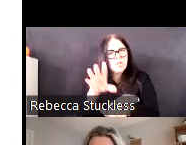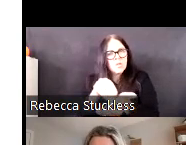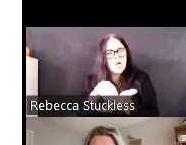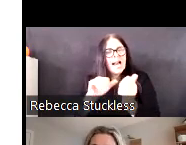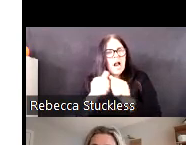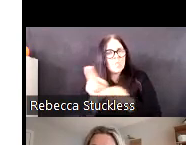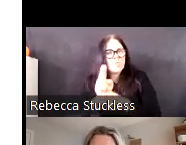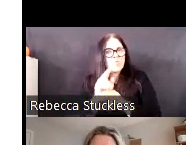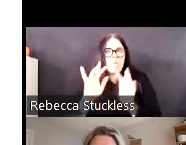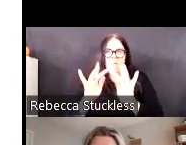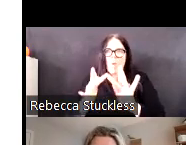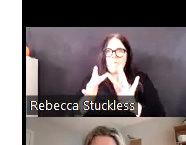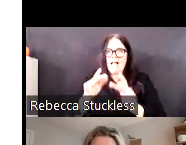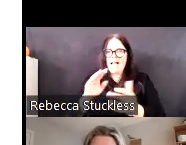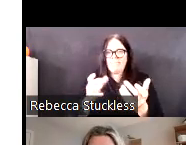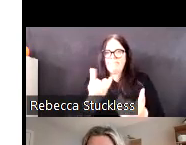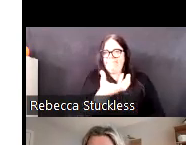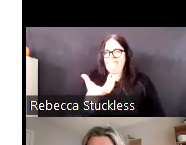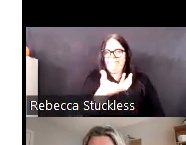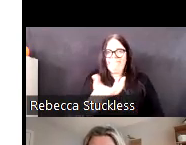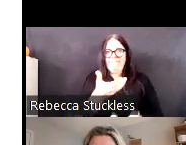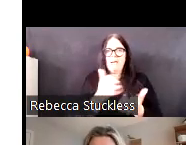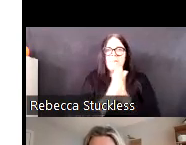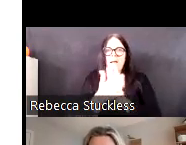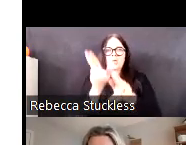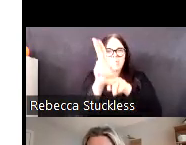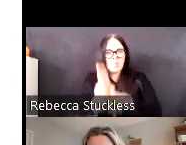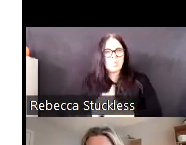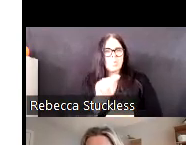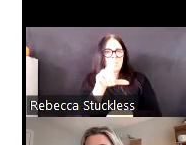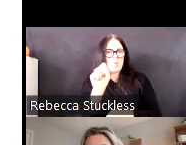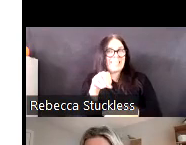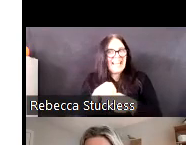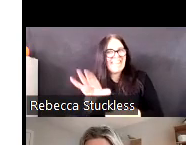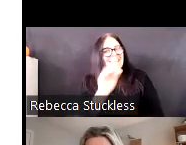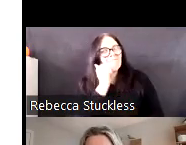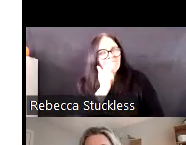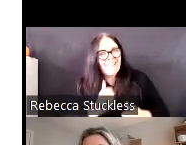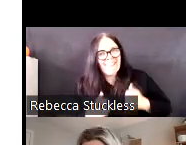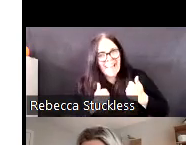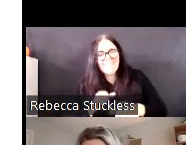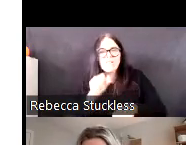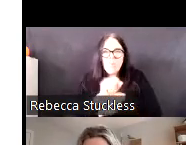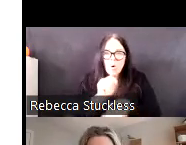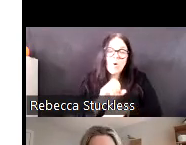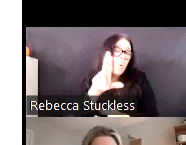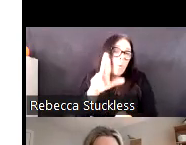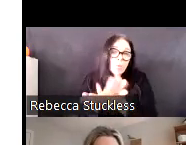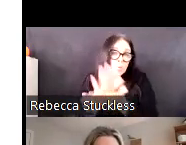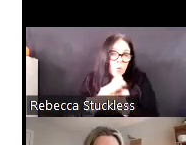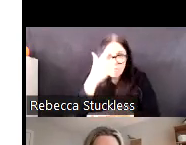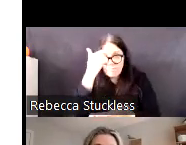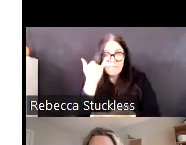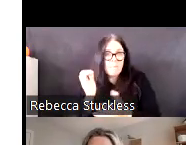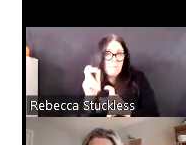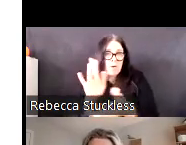to engage them and to help them get more comfortable with those tools in their life and work or school, if they go back to that